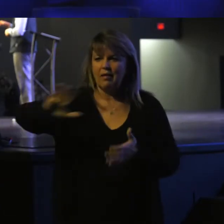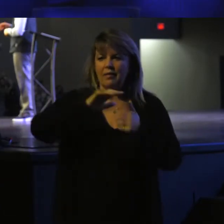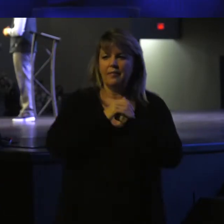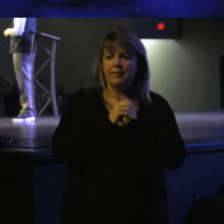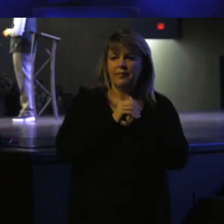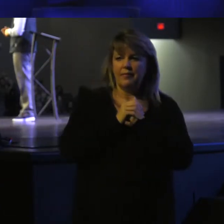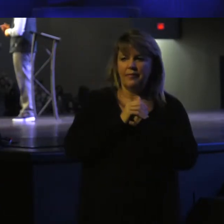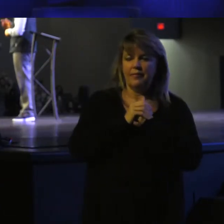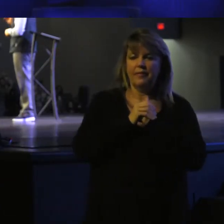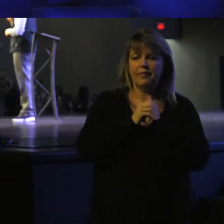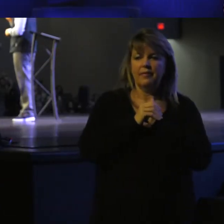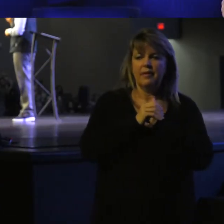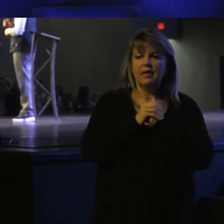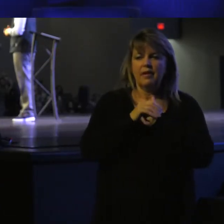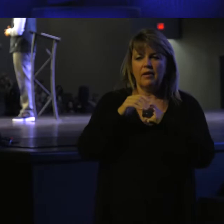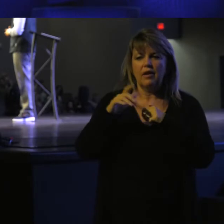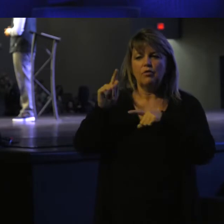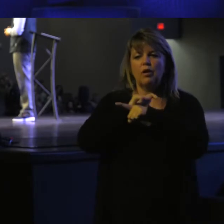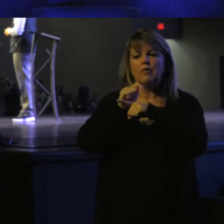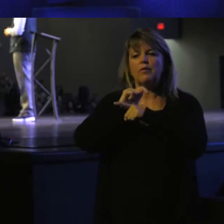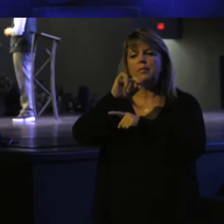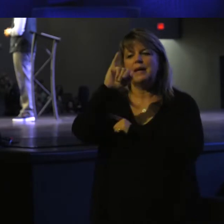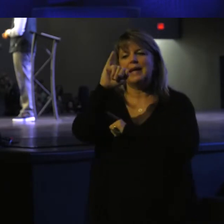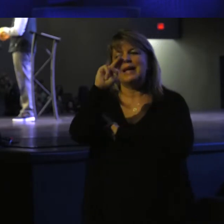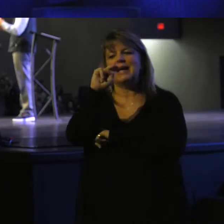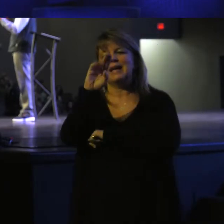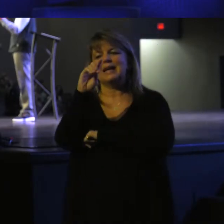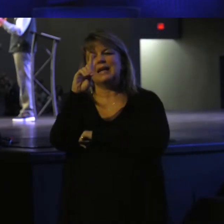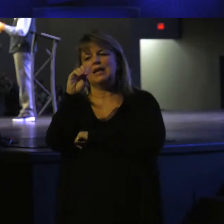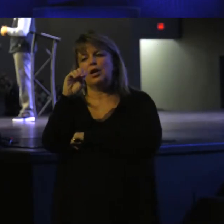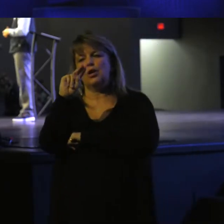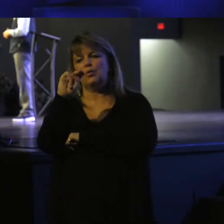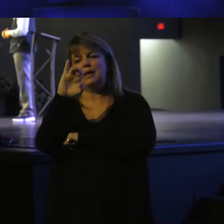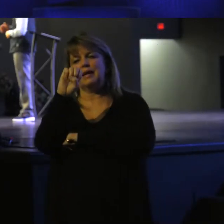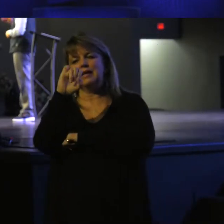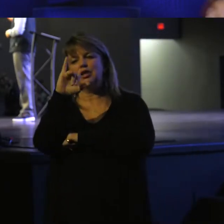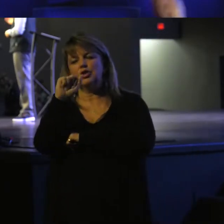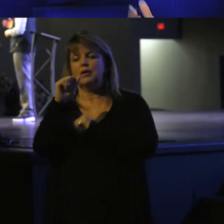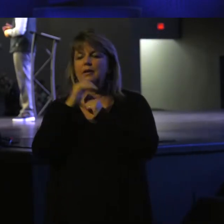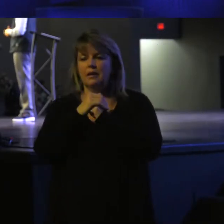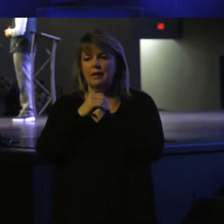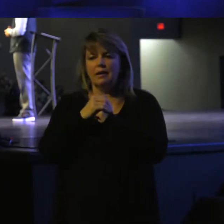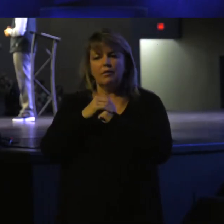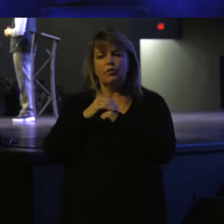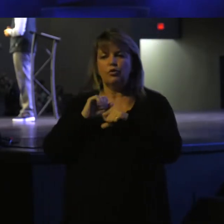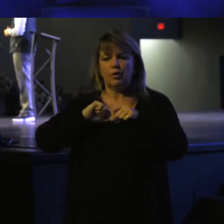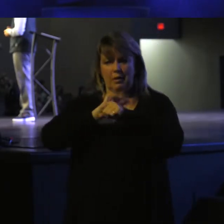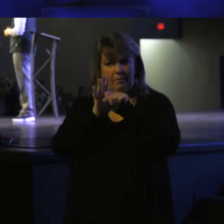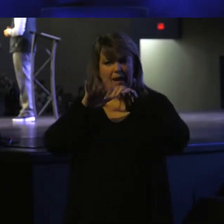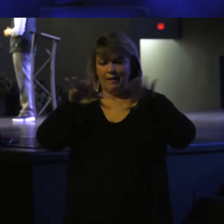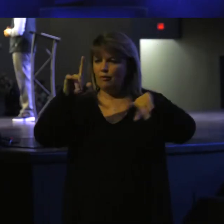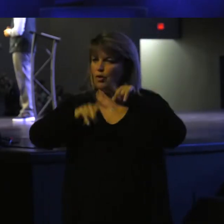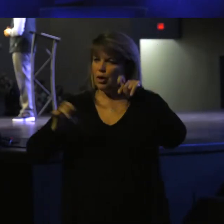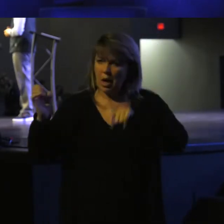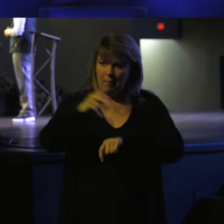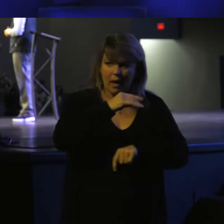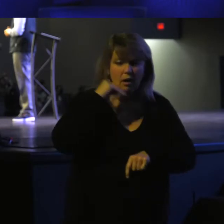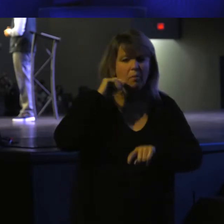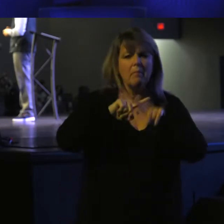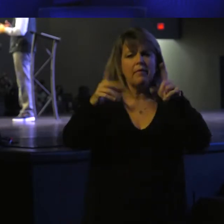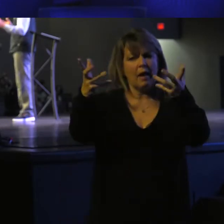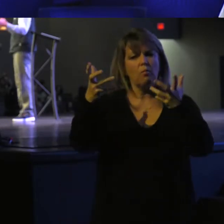men who were there for training from Indonesia during the pandemic, who weren't able to go back home when their training finished, but they